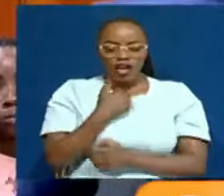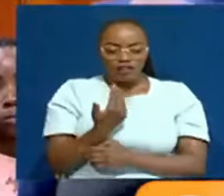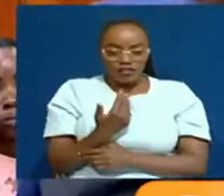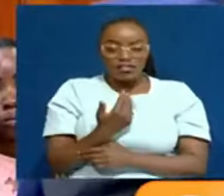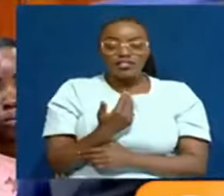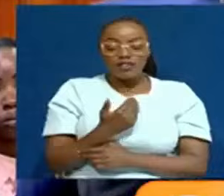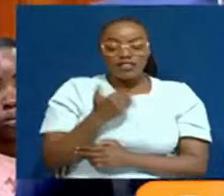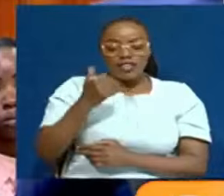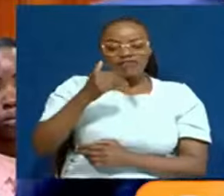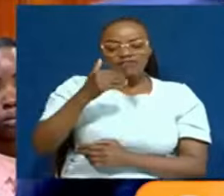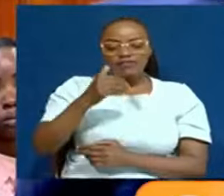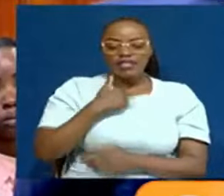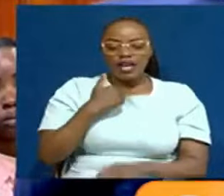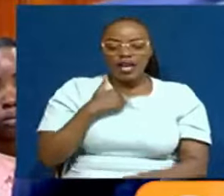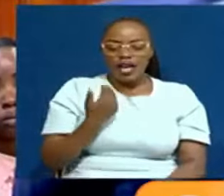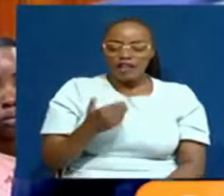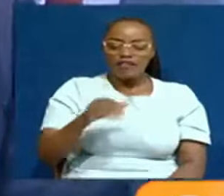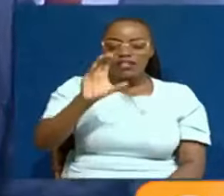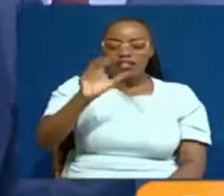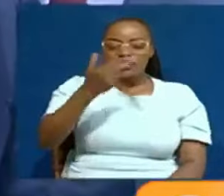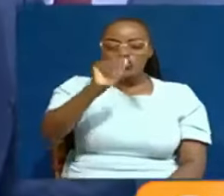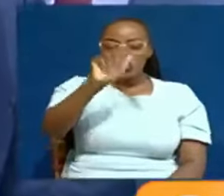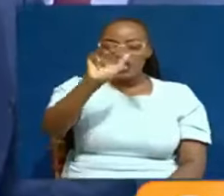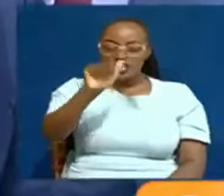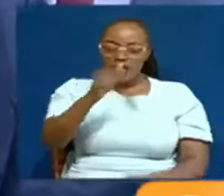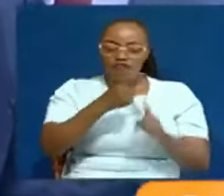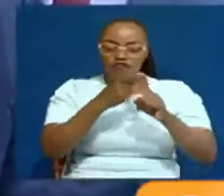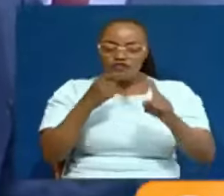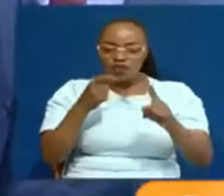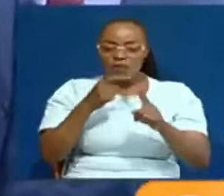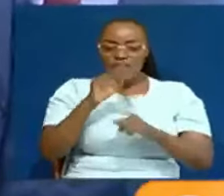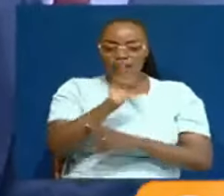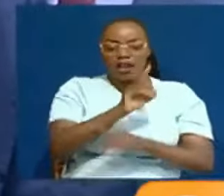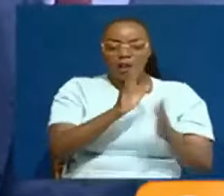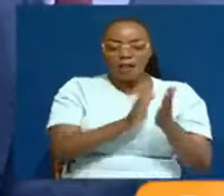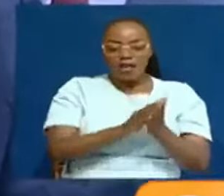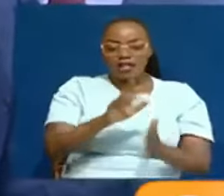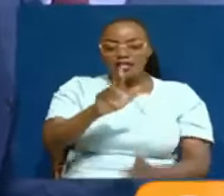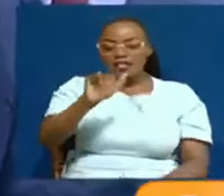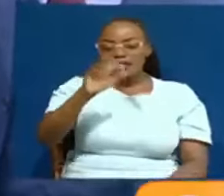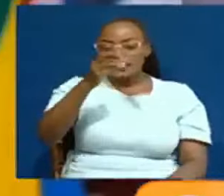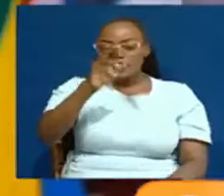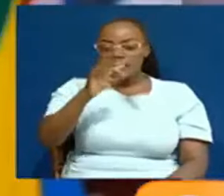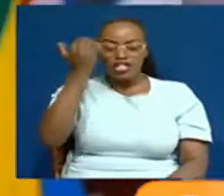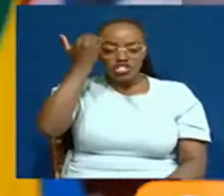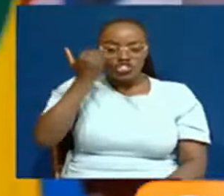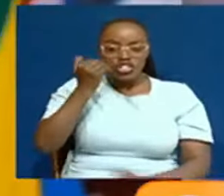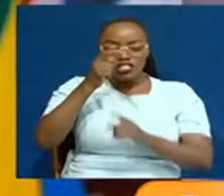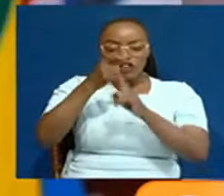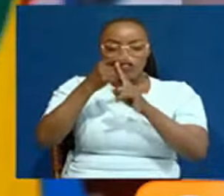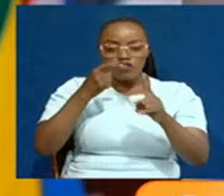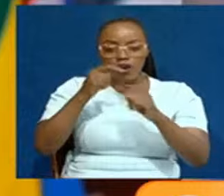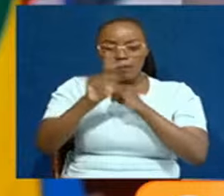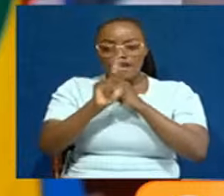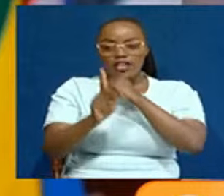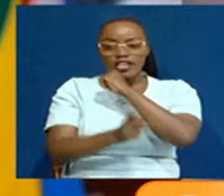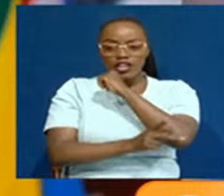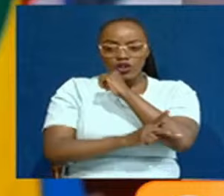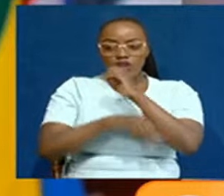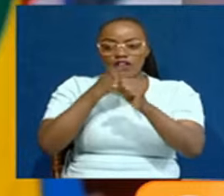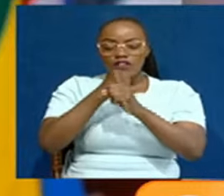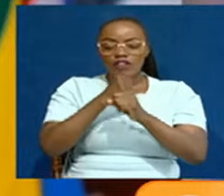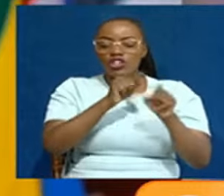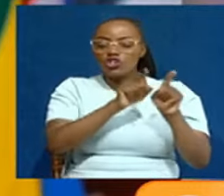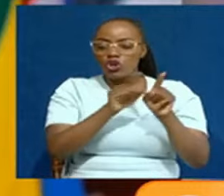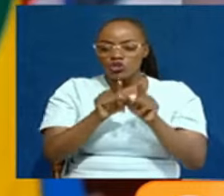by Justices Chacha Mwita of Nairobi and Richard Mwongo of the Kerugoya High Court, stopping the swearing-in of